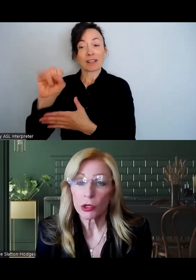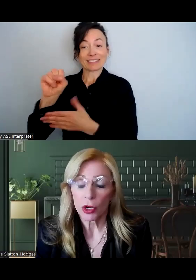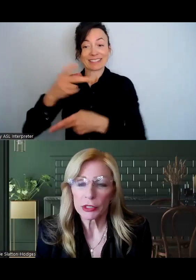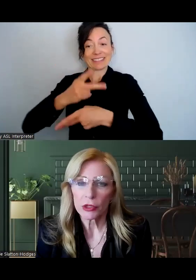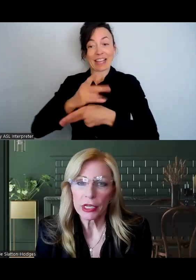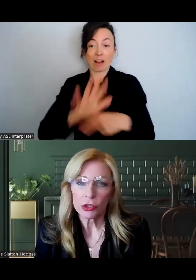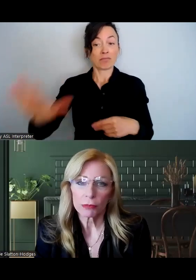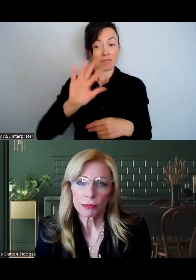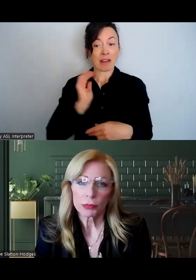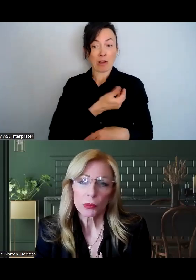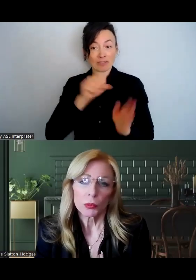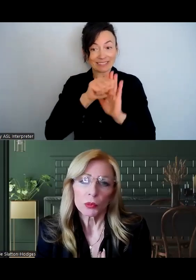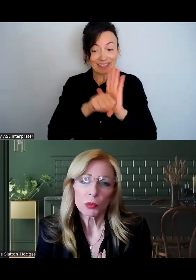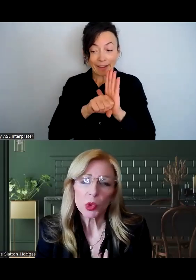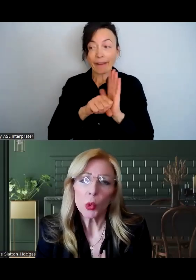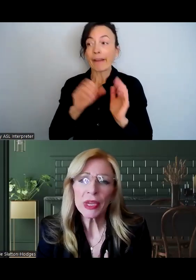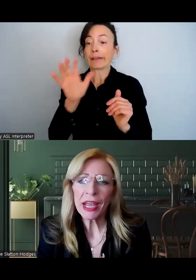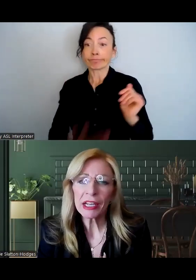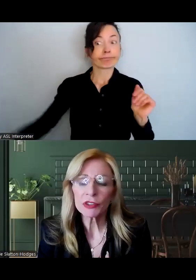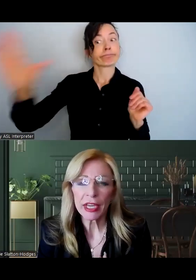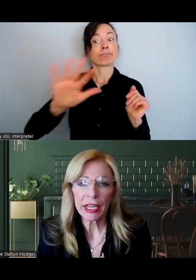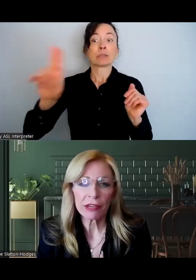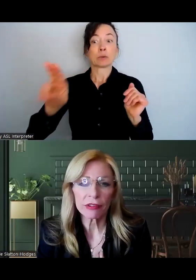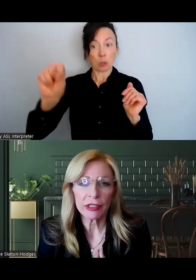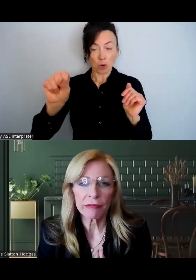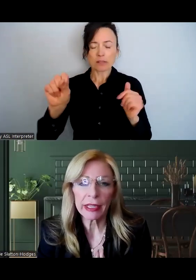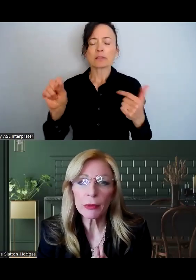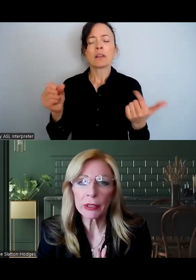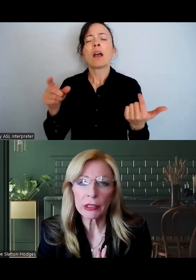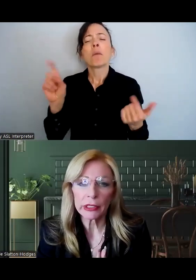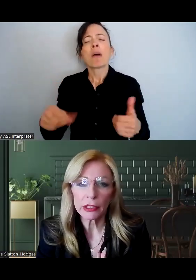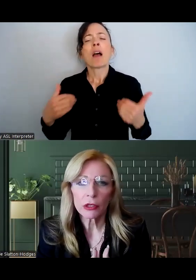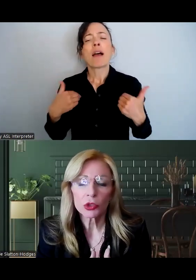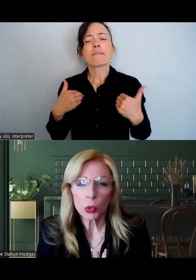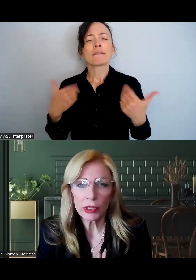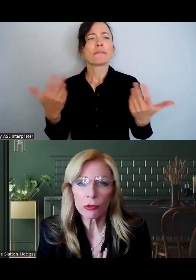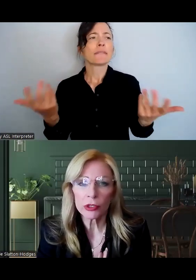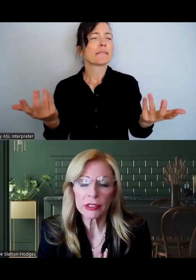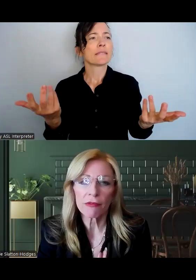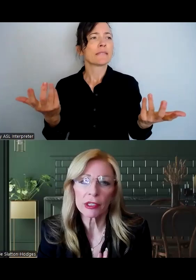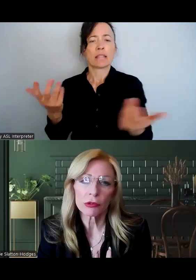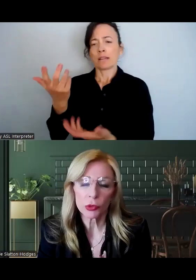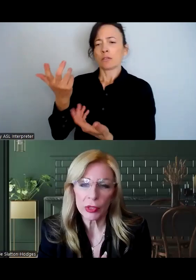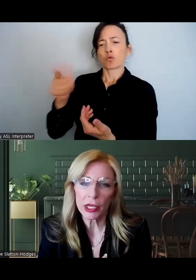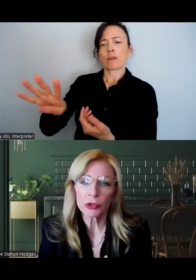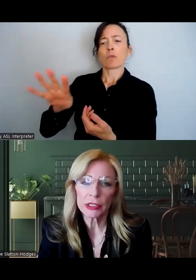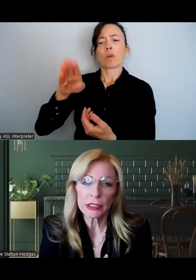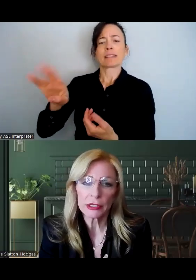states and across our nation, we have to have the availability